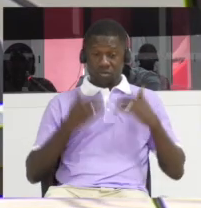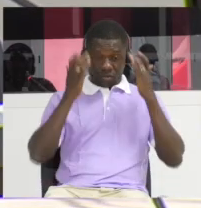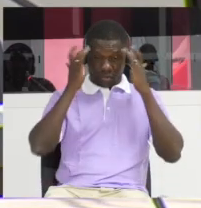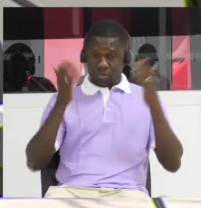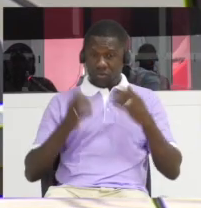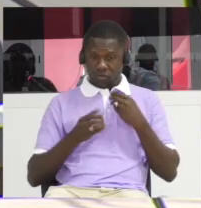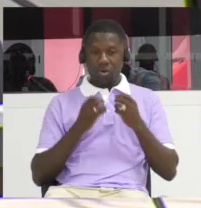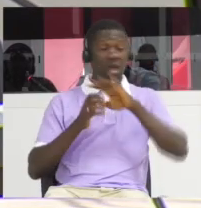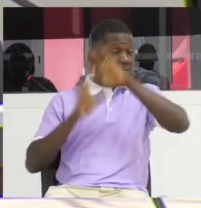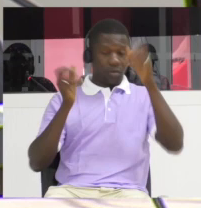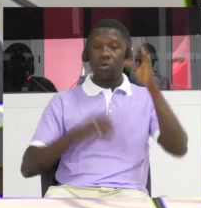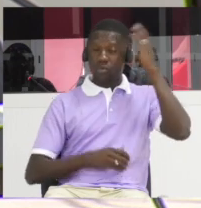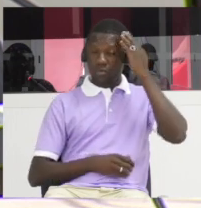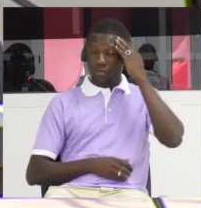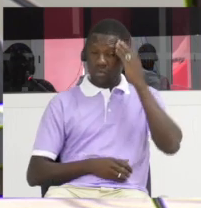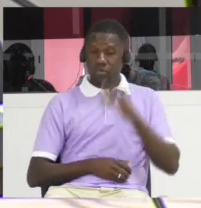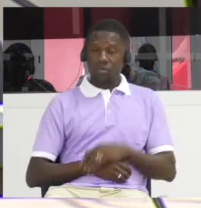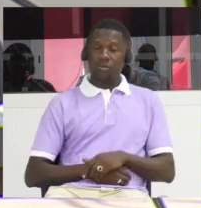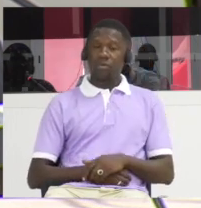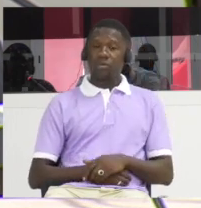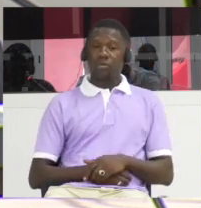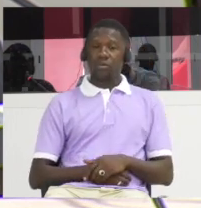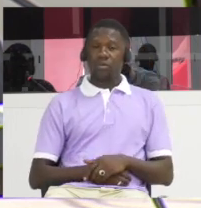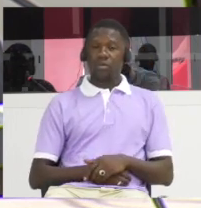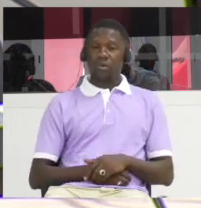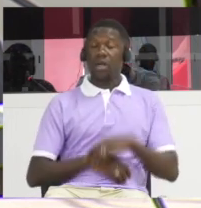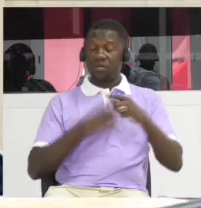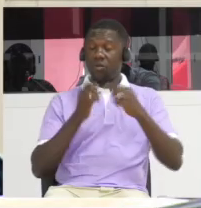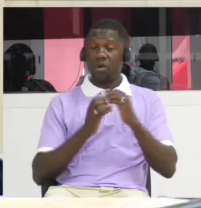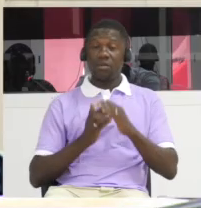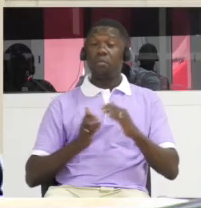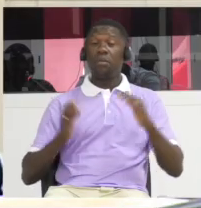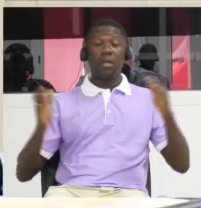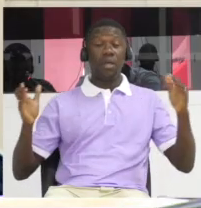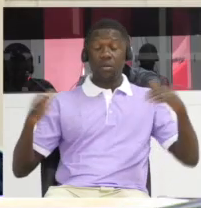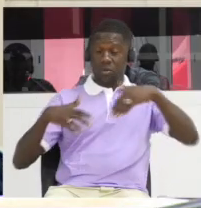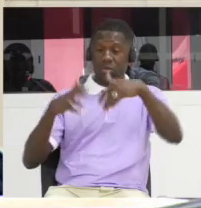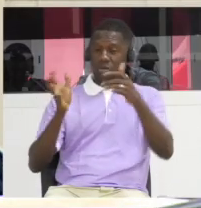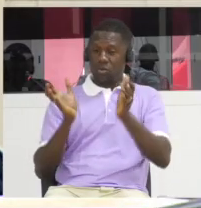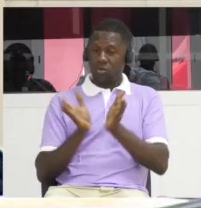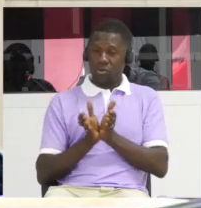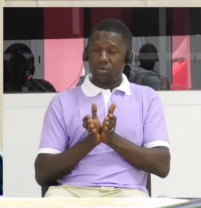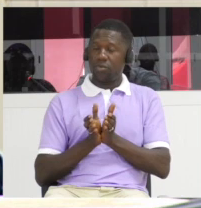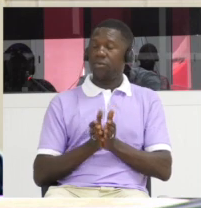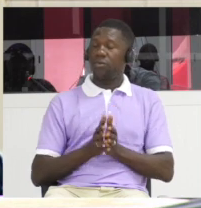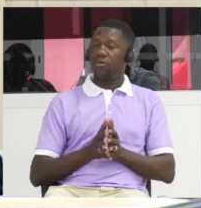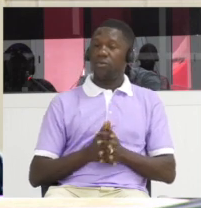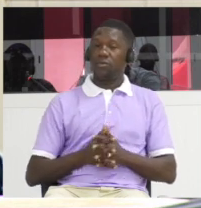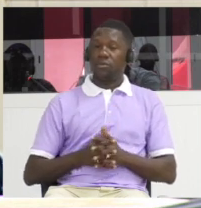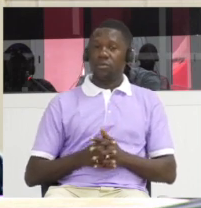acknowledged by everyone. And then suddenly you have a huge group